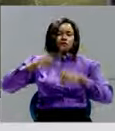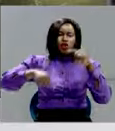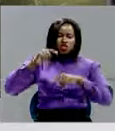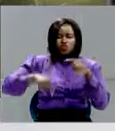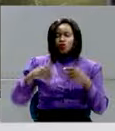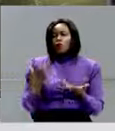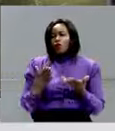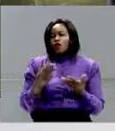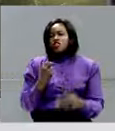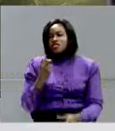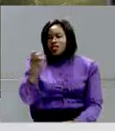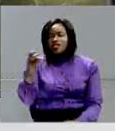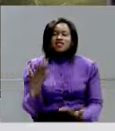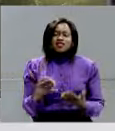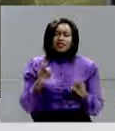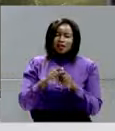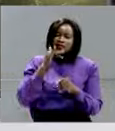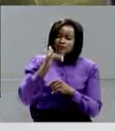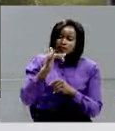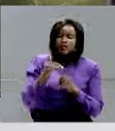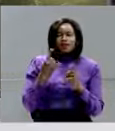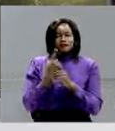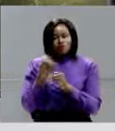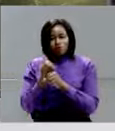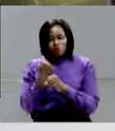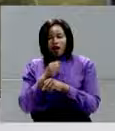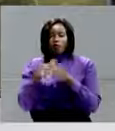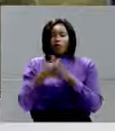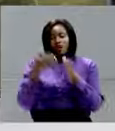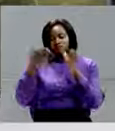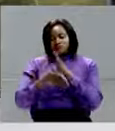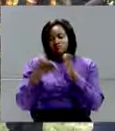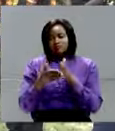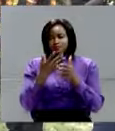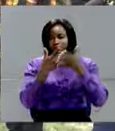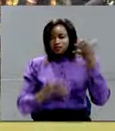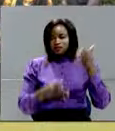other African leaders' literary works. The PPU has a detailed report.